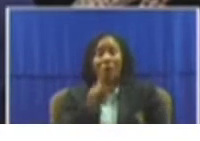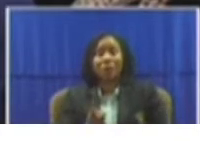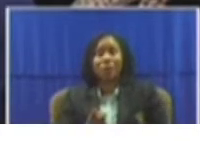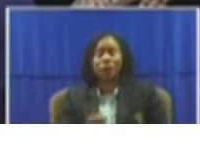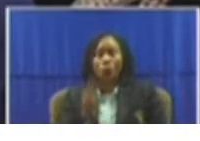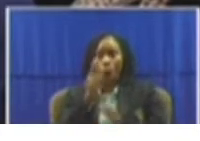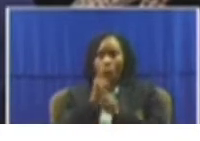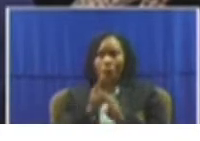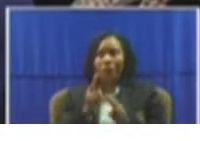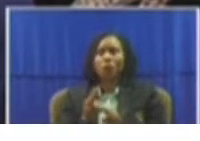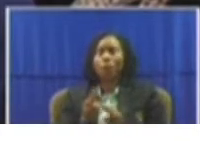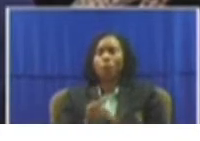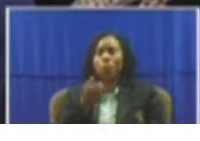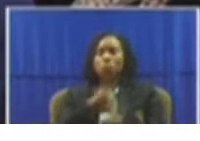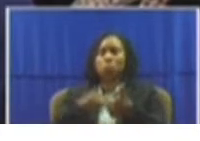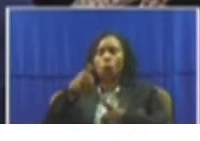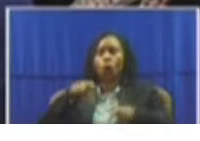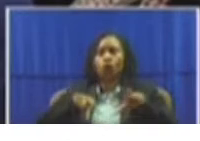Opposition.